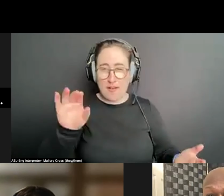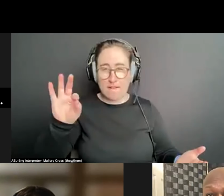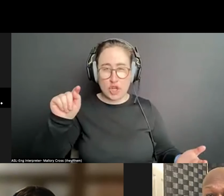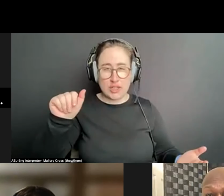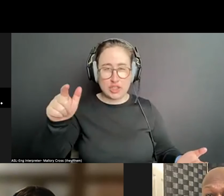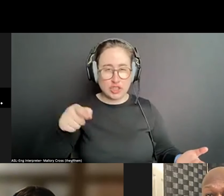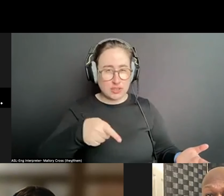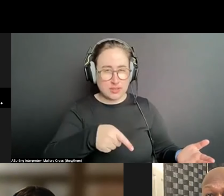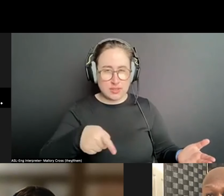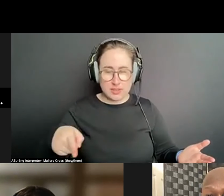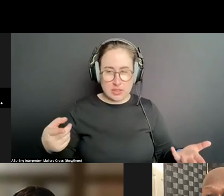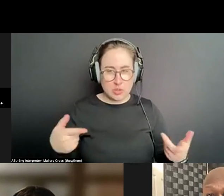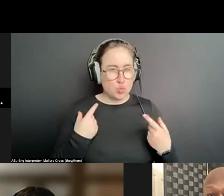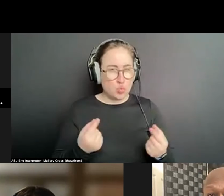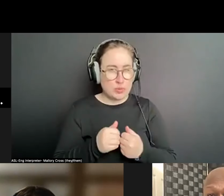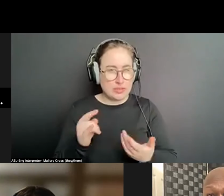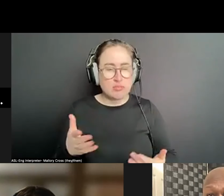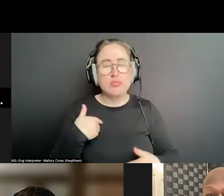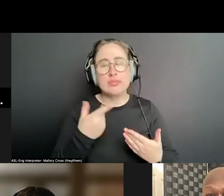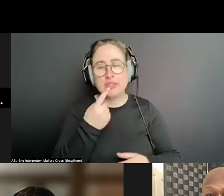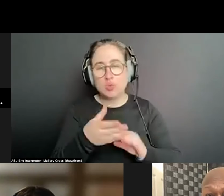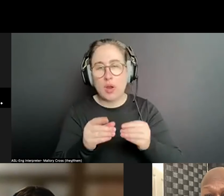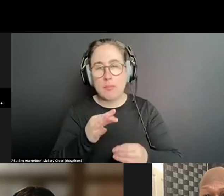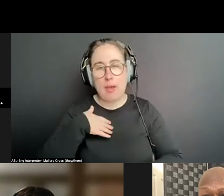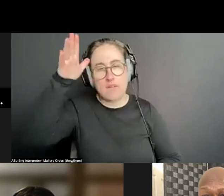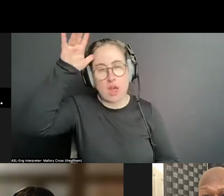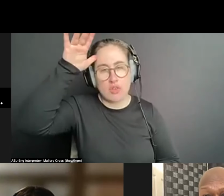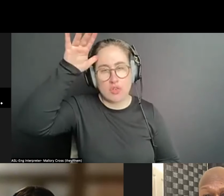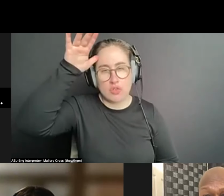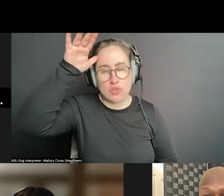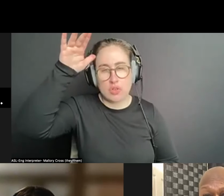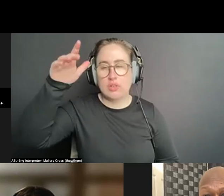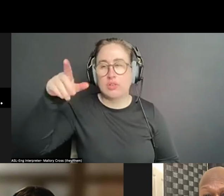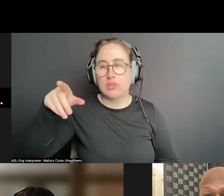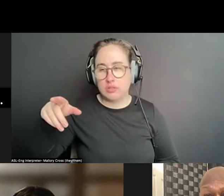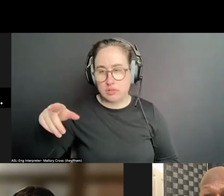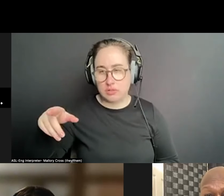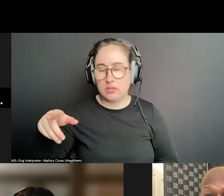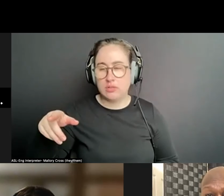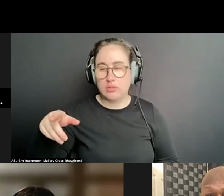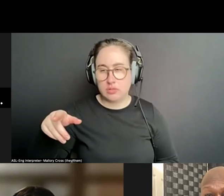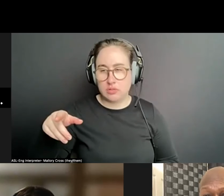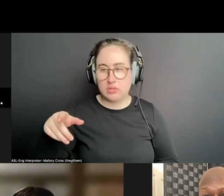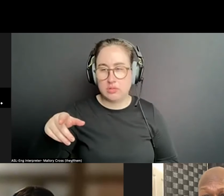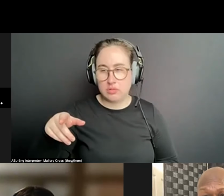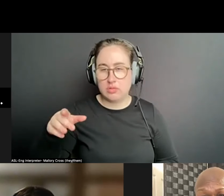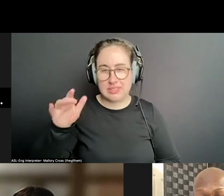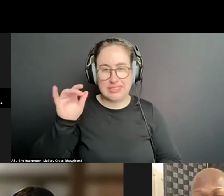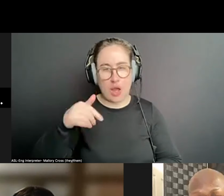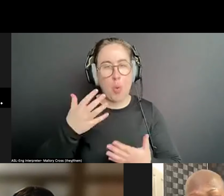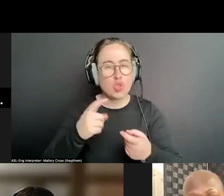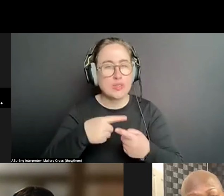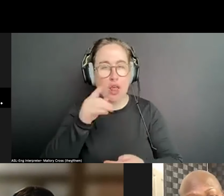perspective, tell the story of my dad. That's my primary purpose for keeping it all, to tell the story of Theotis, because